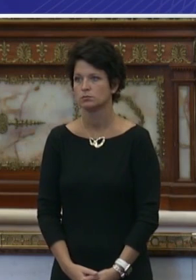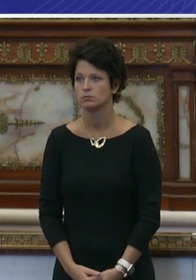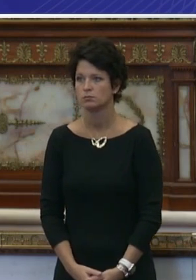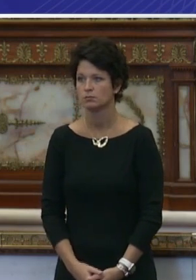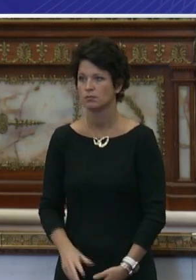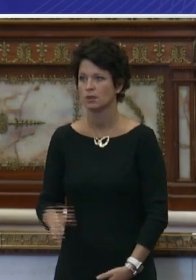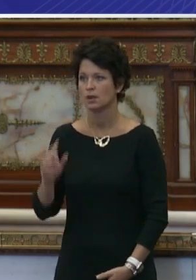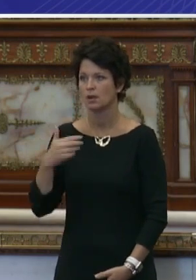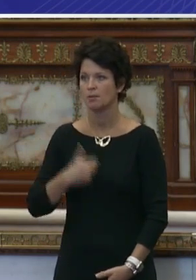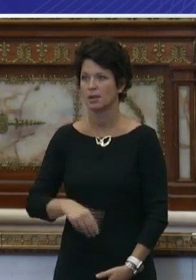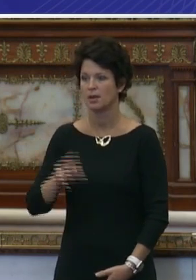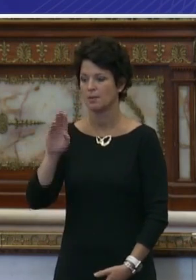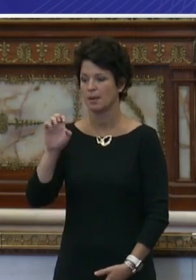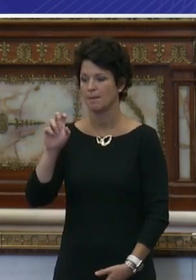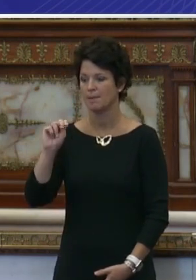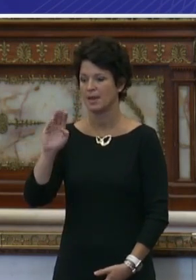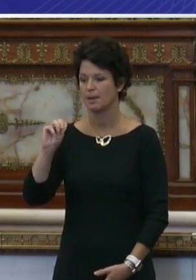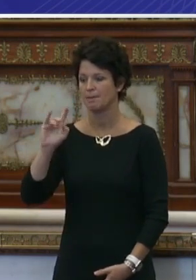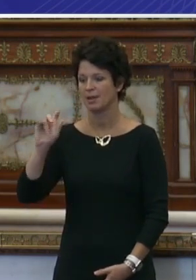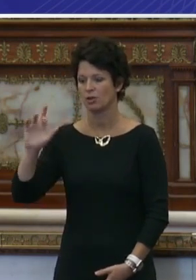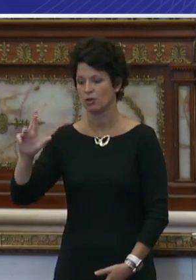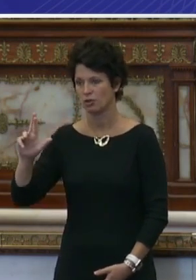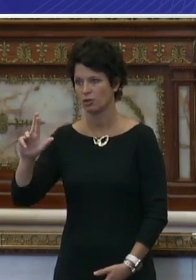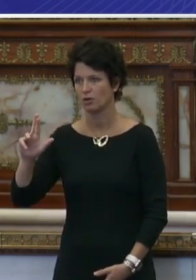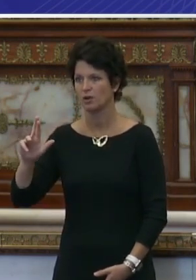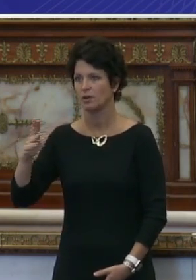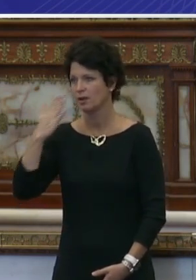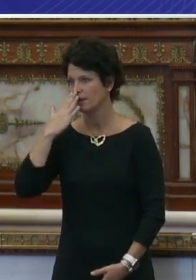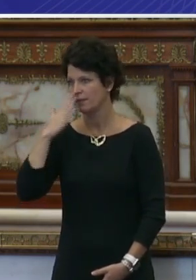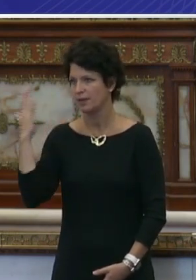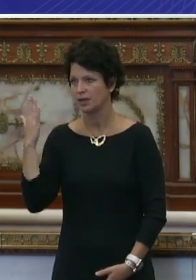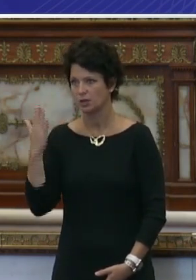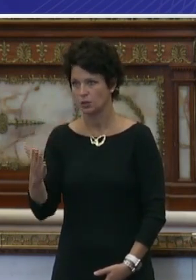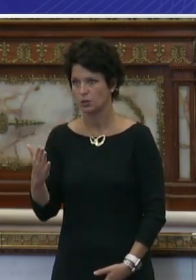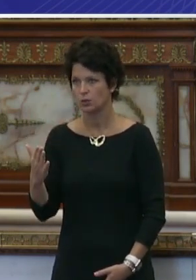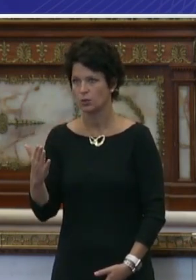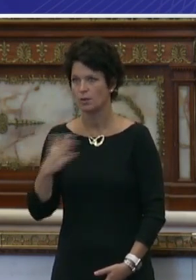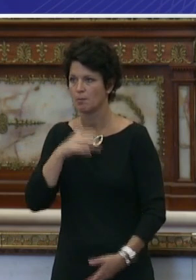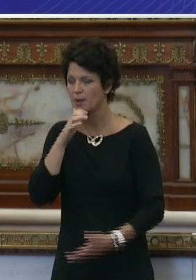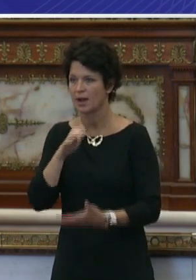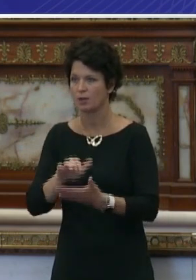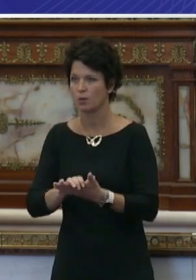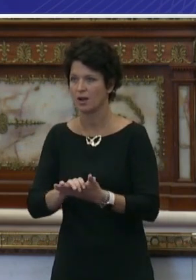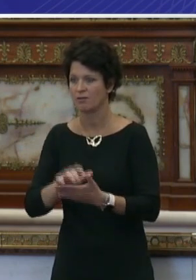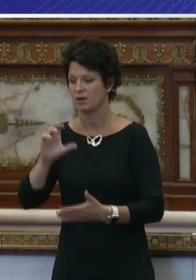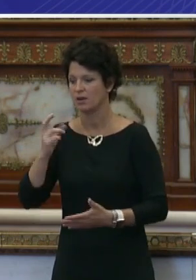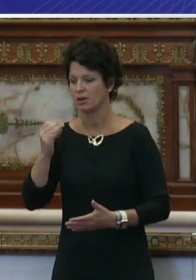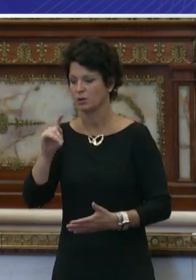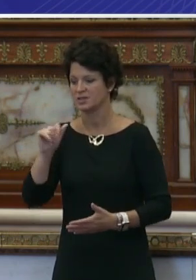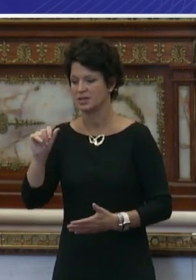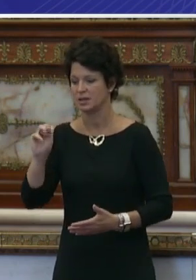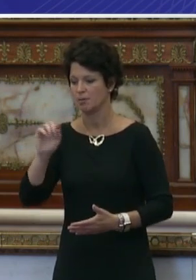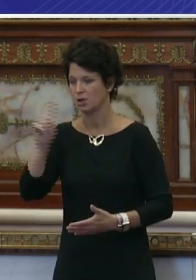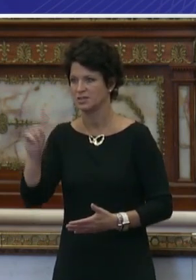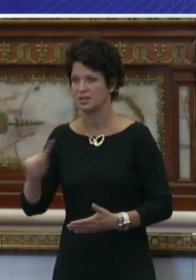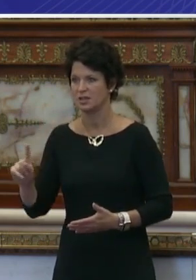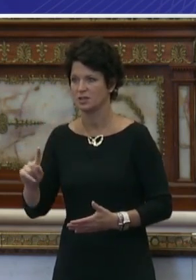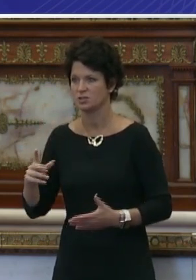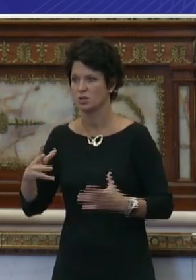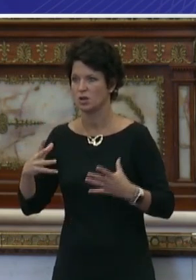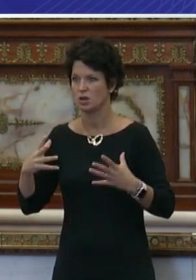My name is Benjamin Miller. Thanks. And my wife, Christina Martinez, is a chef and owner of South